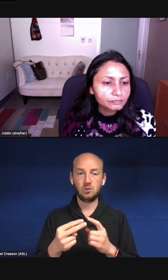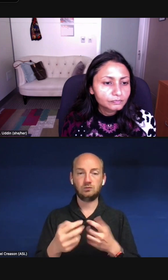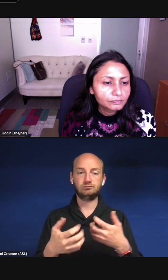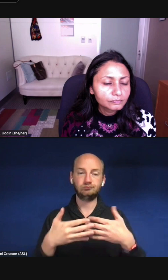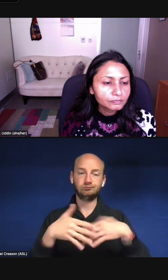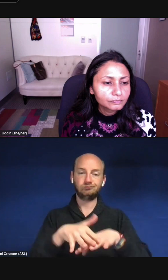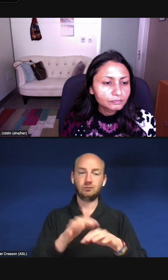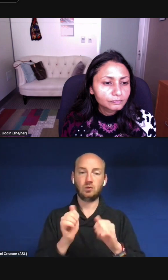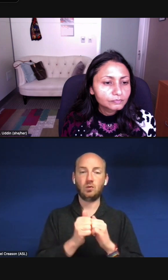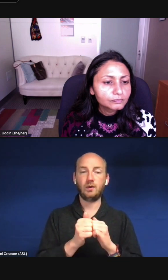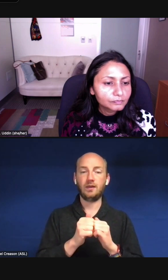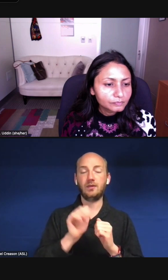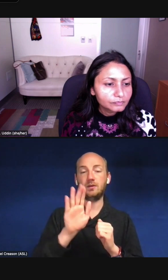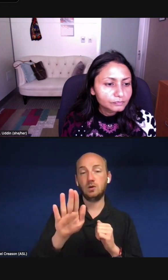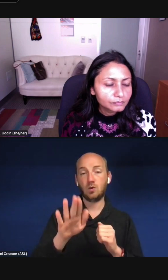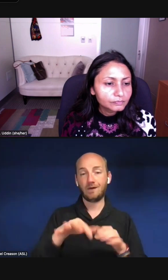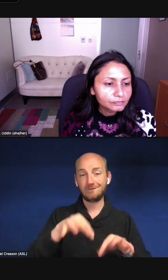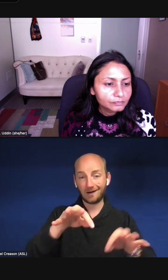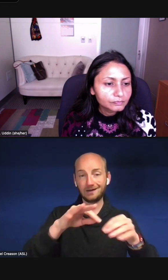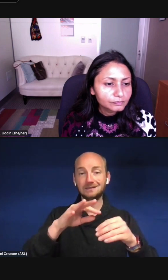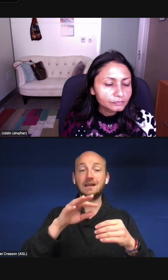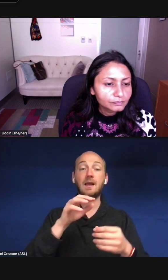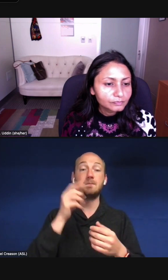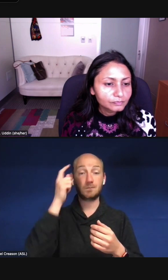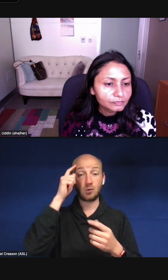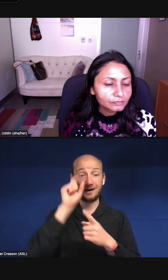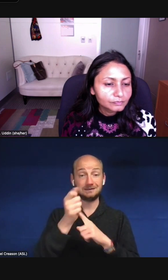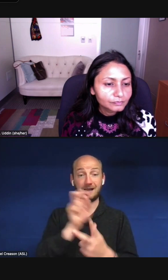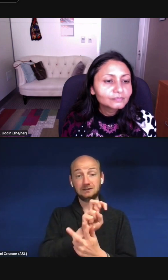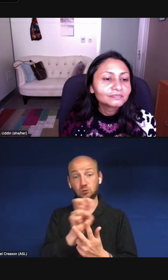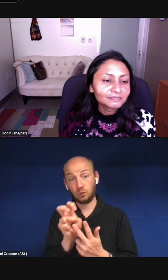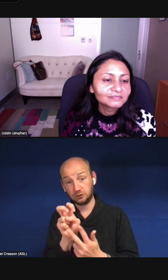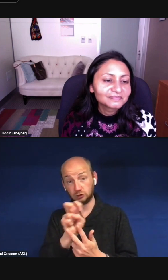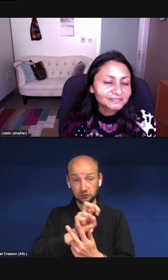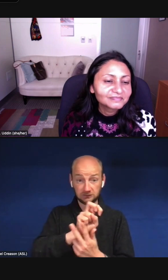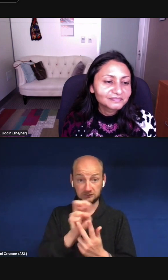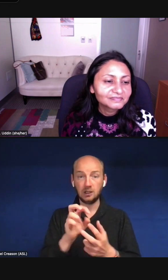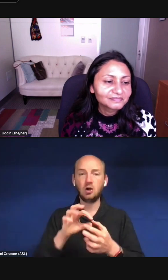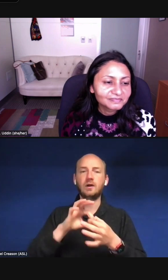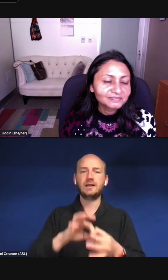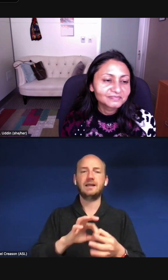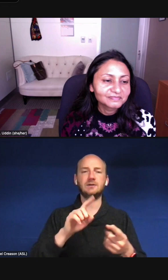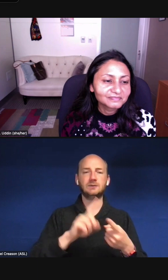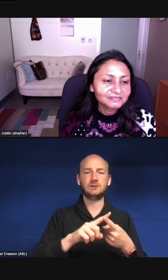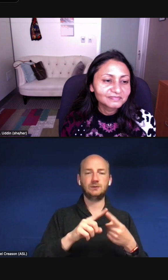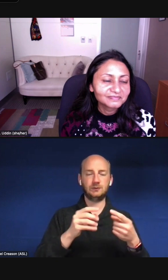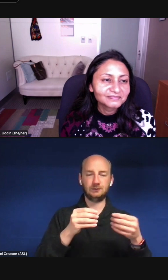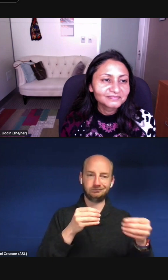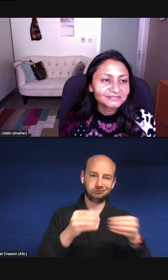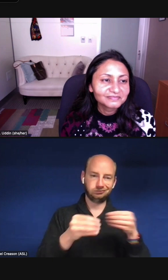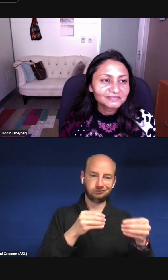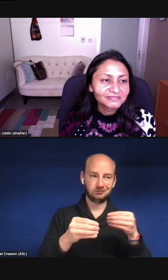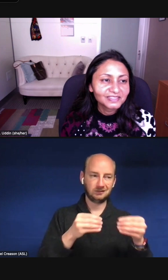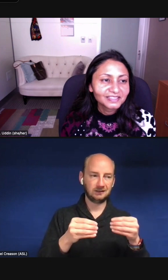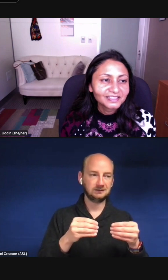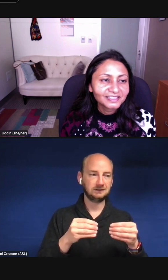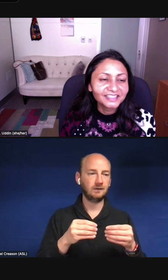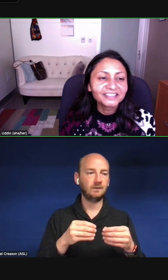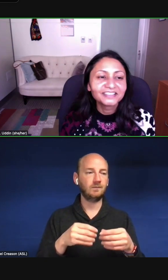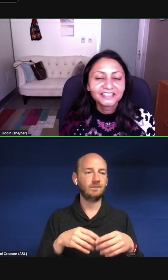basis for this function? Basically, unfortunately, away from one brain area equals one function.